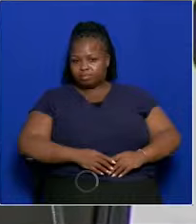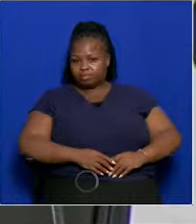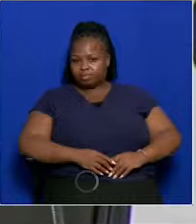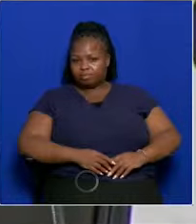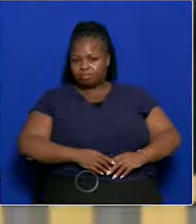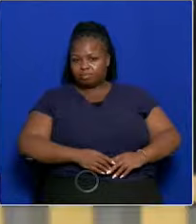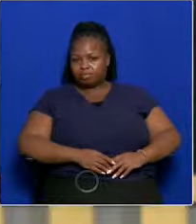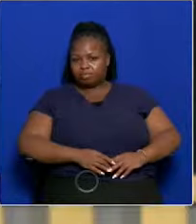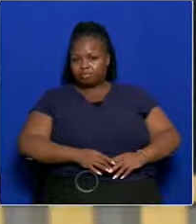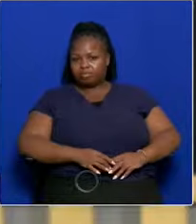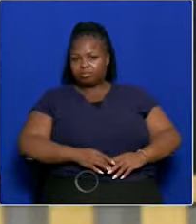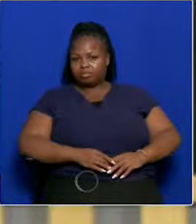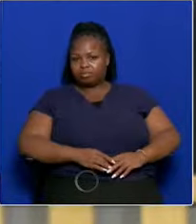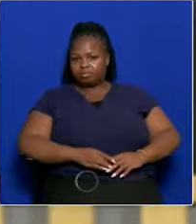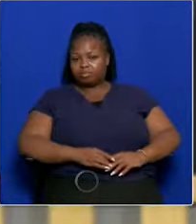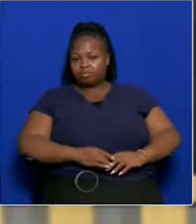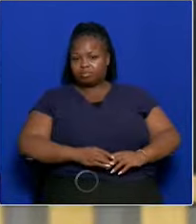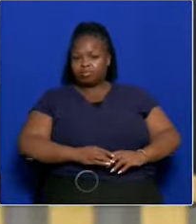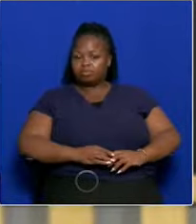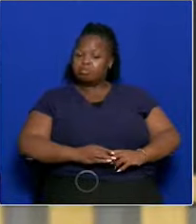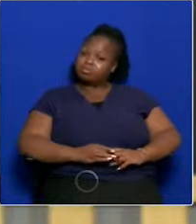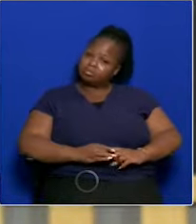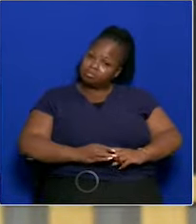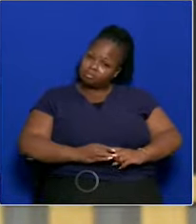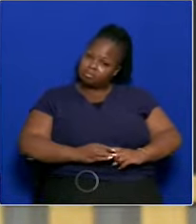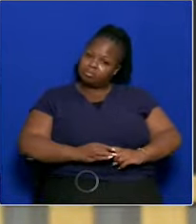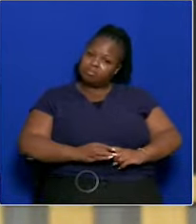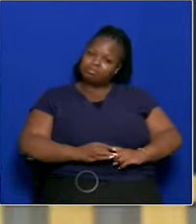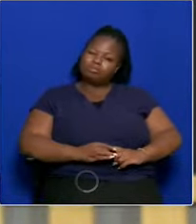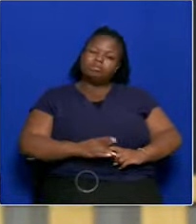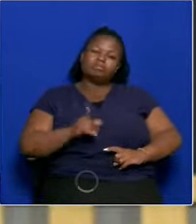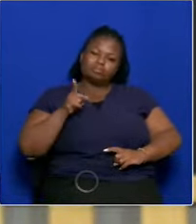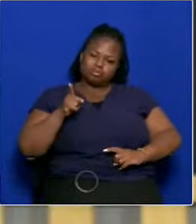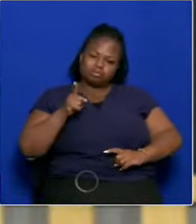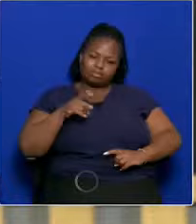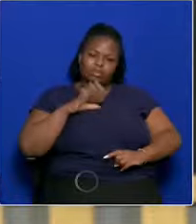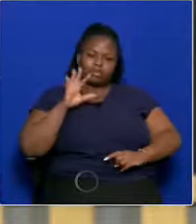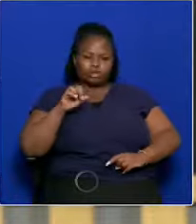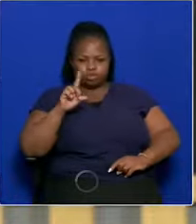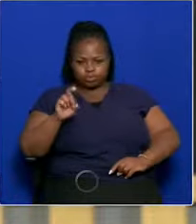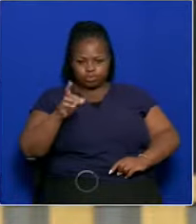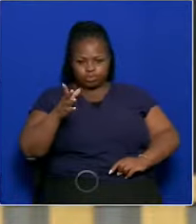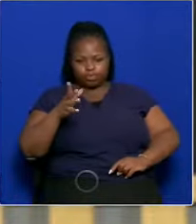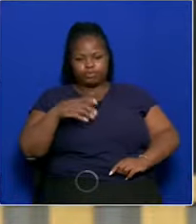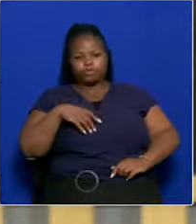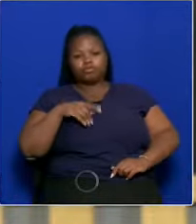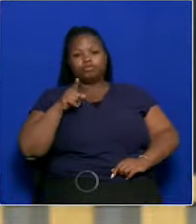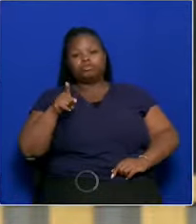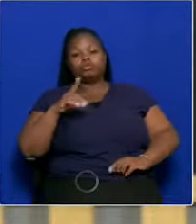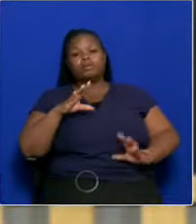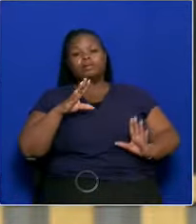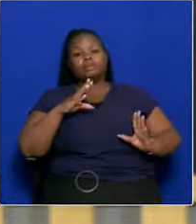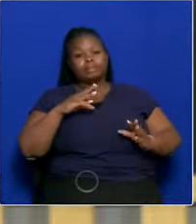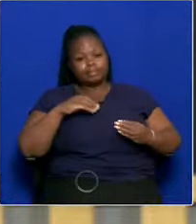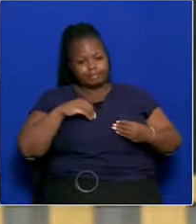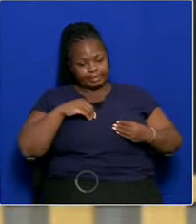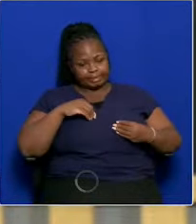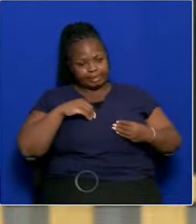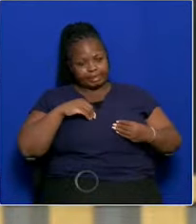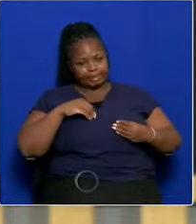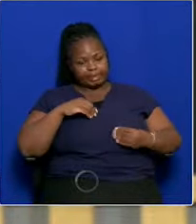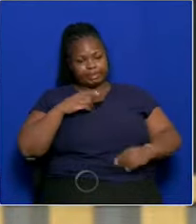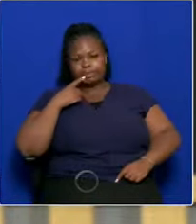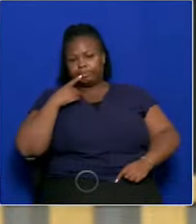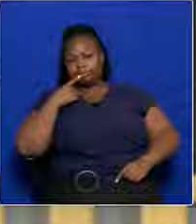Do you accept, let me put the proposition to you this way. Let me put this to you. Do you accept that